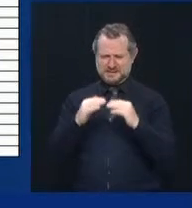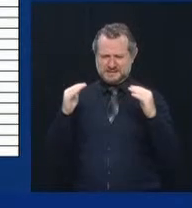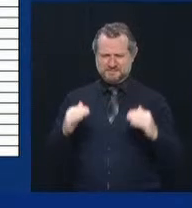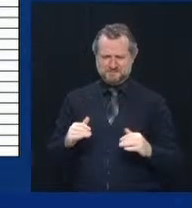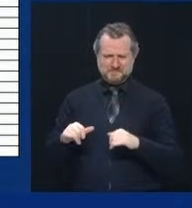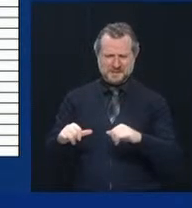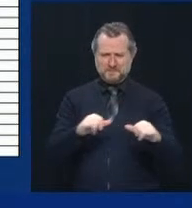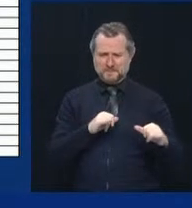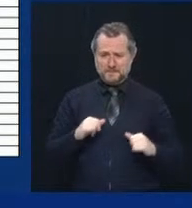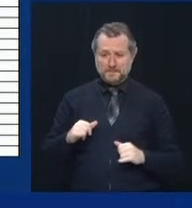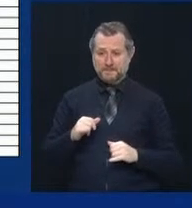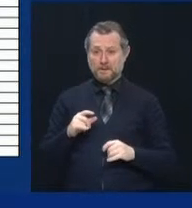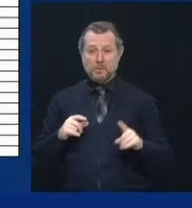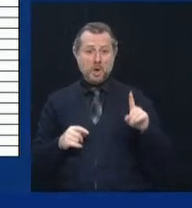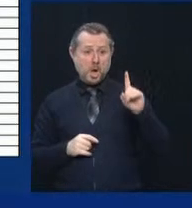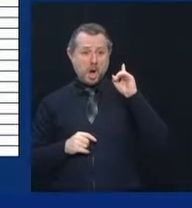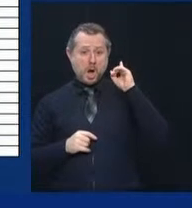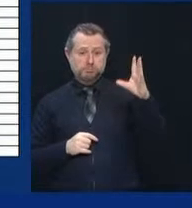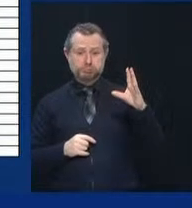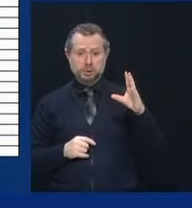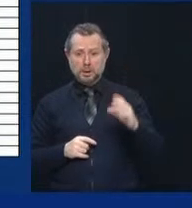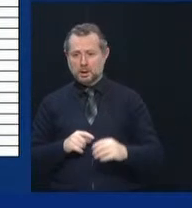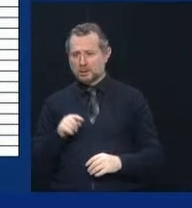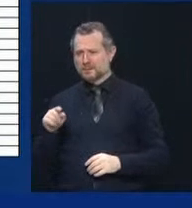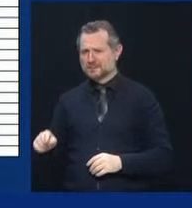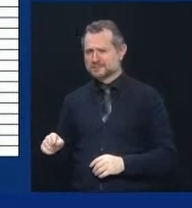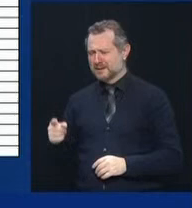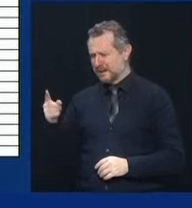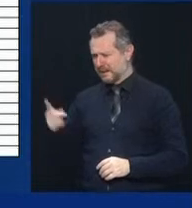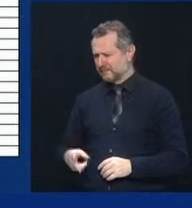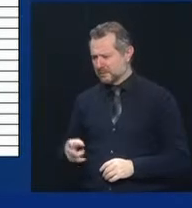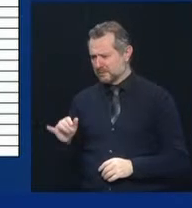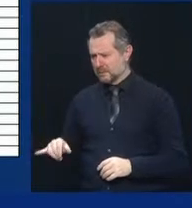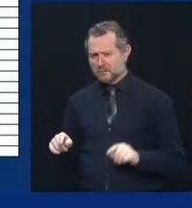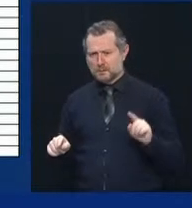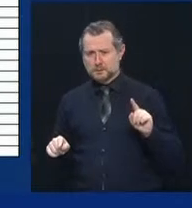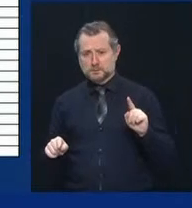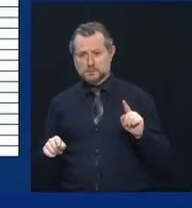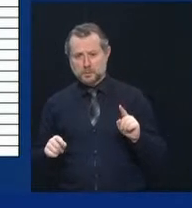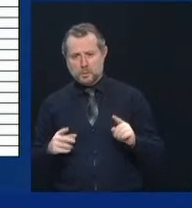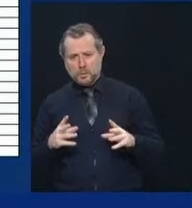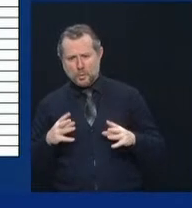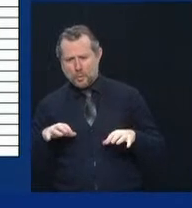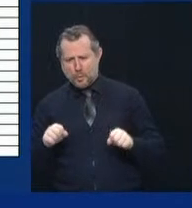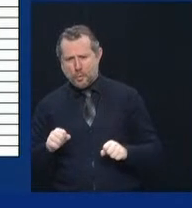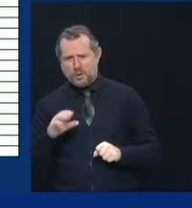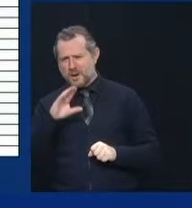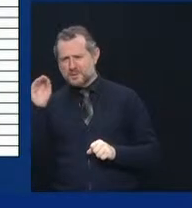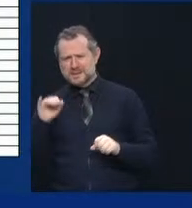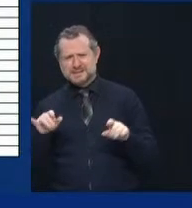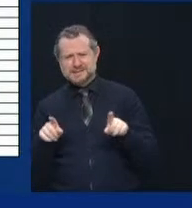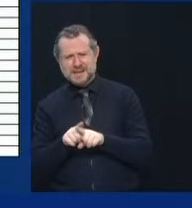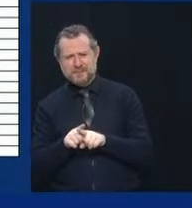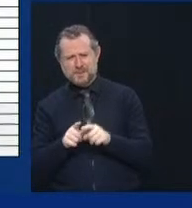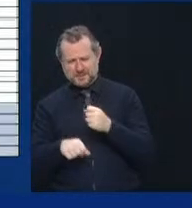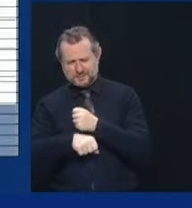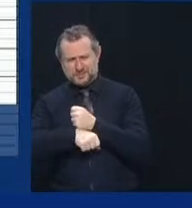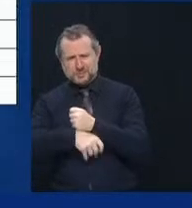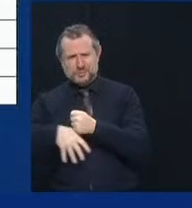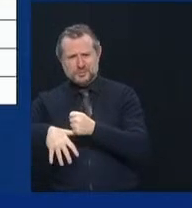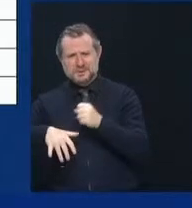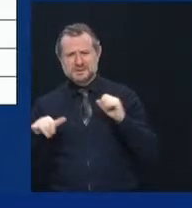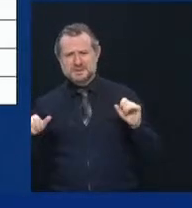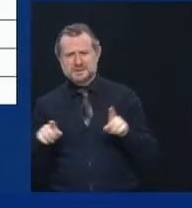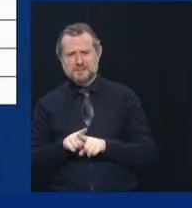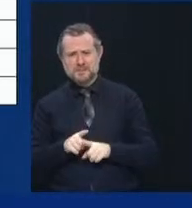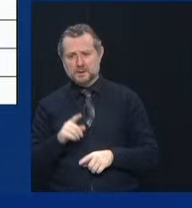have hospitals that are half that, owned by the same company. So I need local governments to